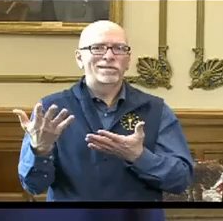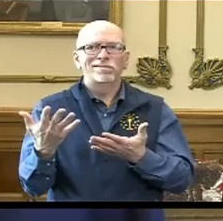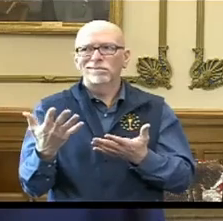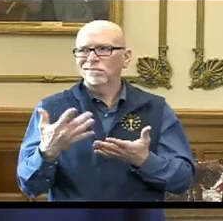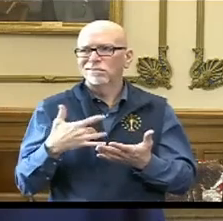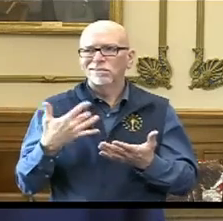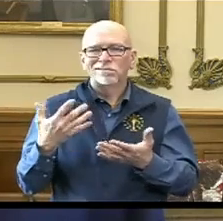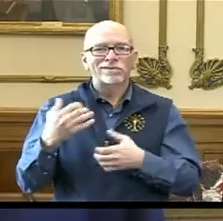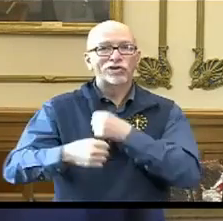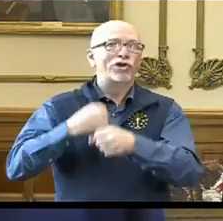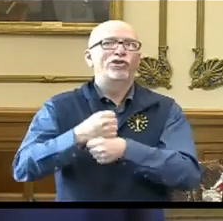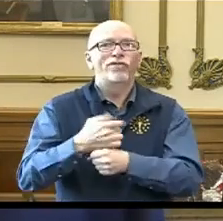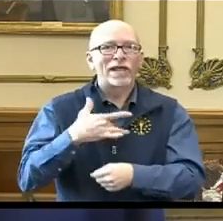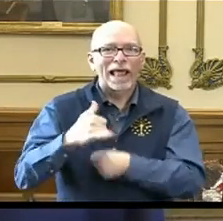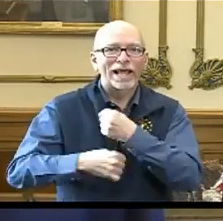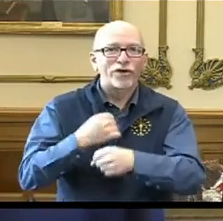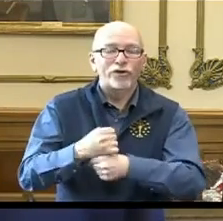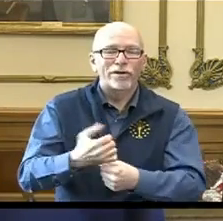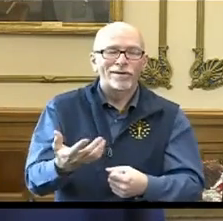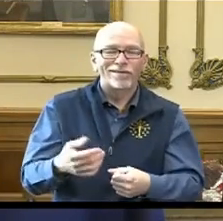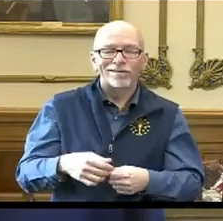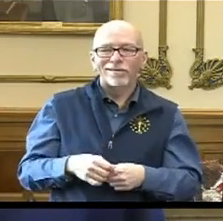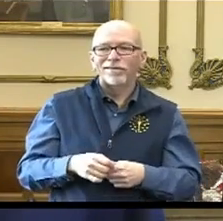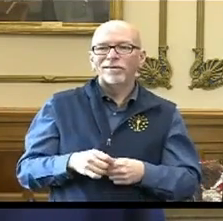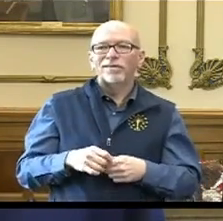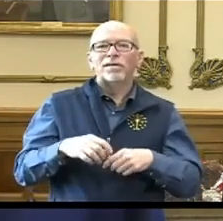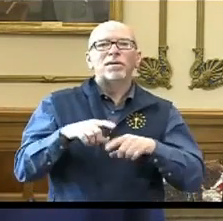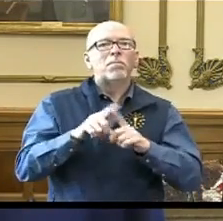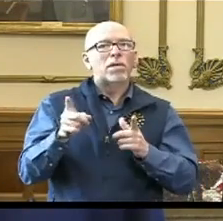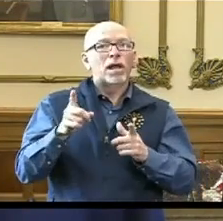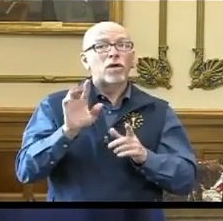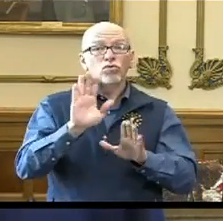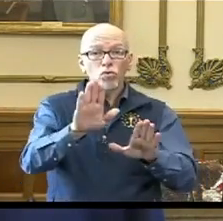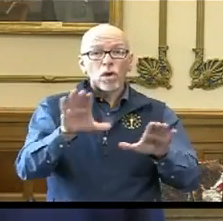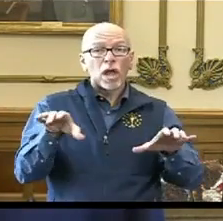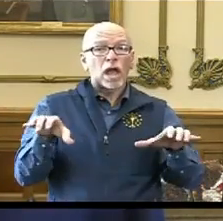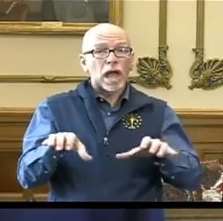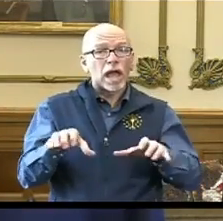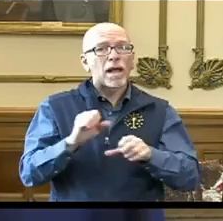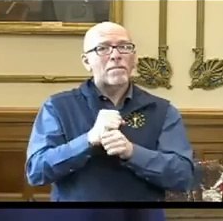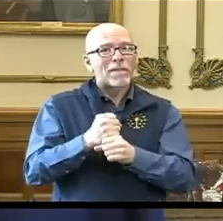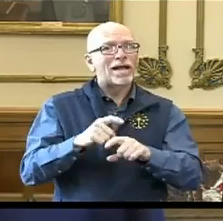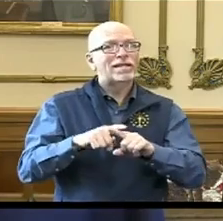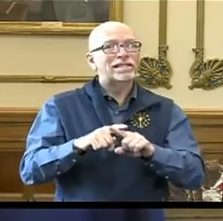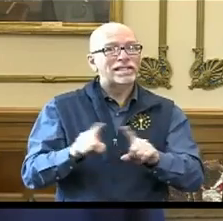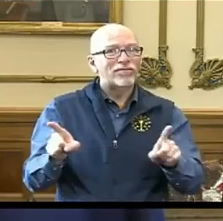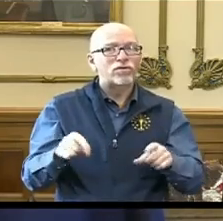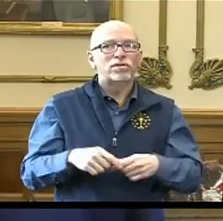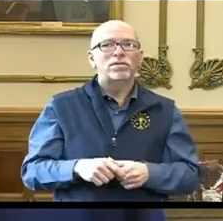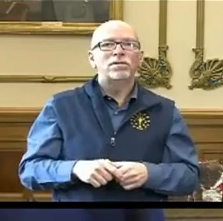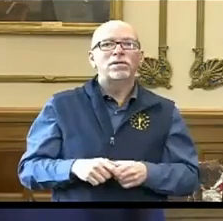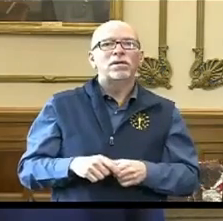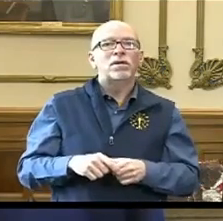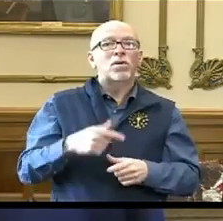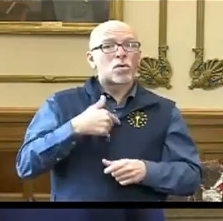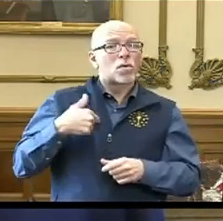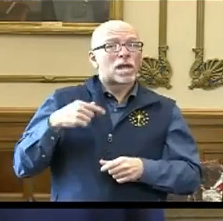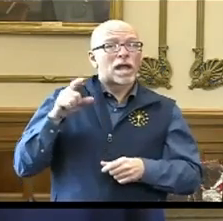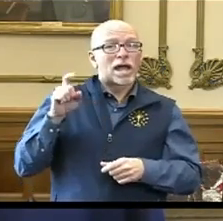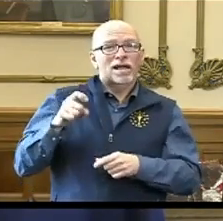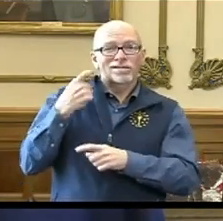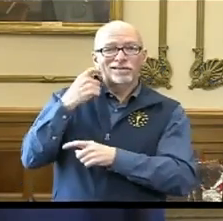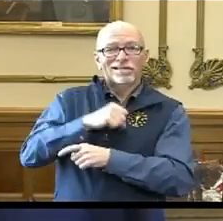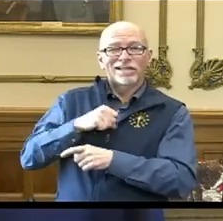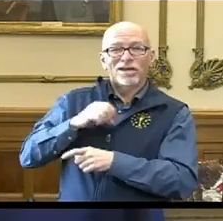5 plus, yeah, feels like years, yeah. They're making a difference. And if we hadn't taken these steps, Senator Braun just